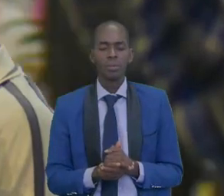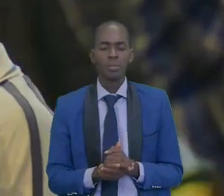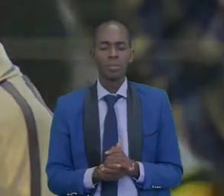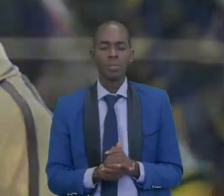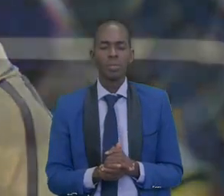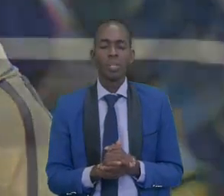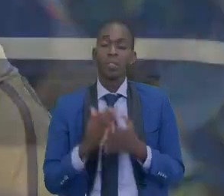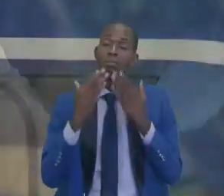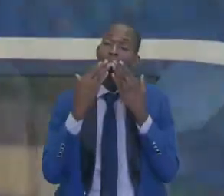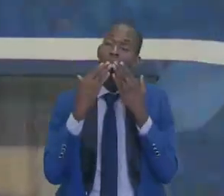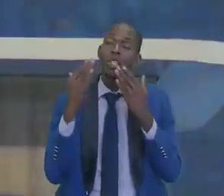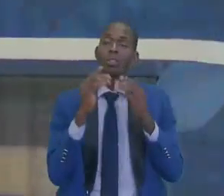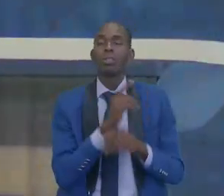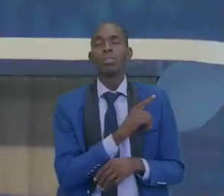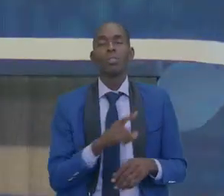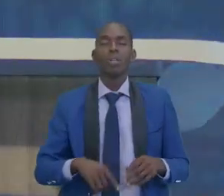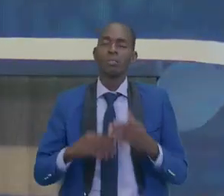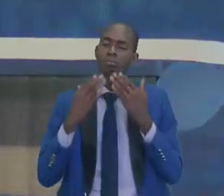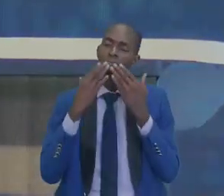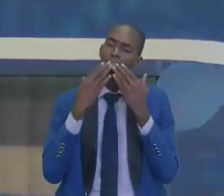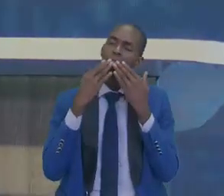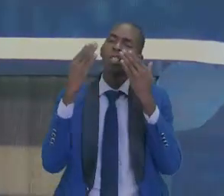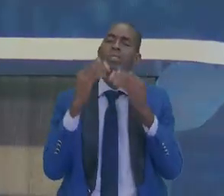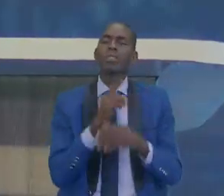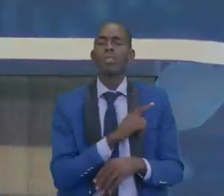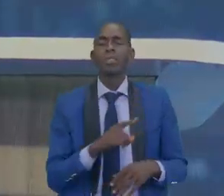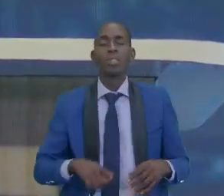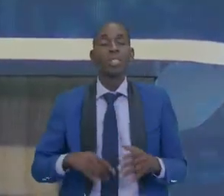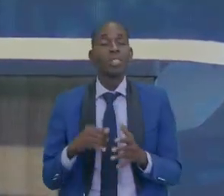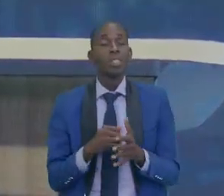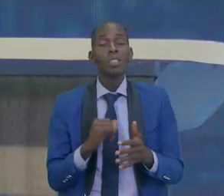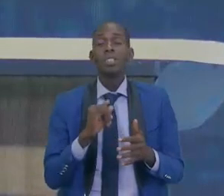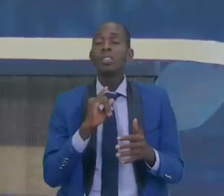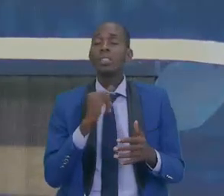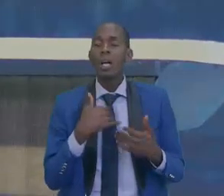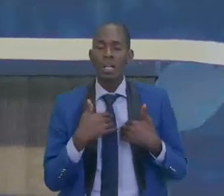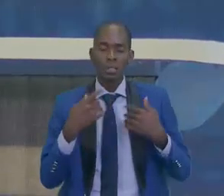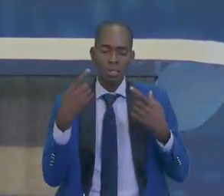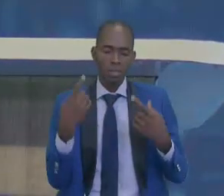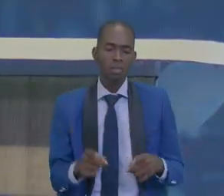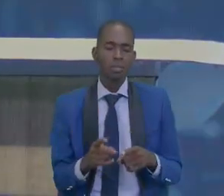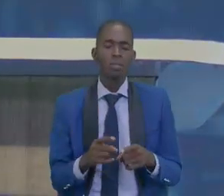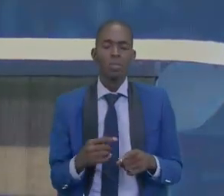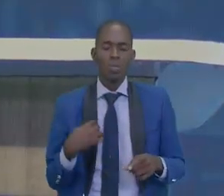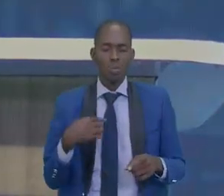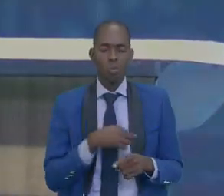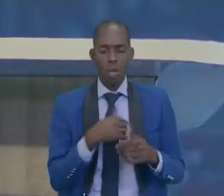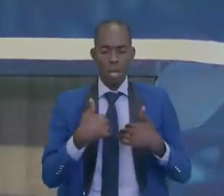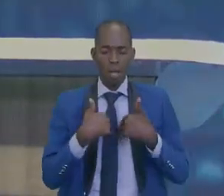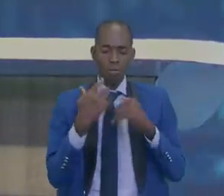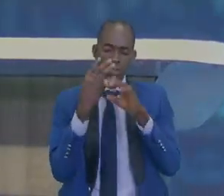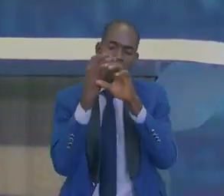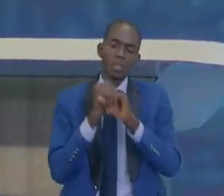Thank you, Lord. Thank you, Lord. It is done. We have received. They